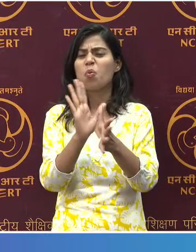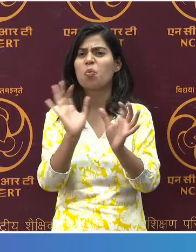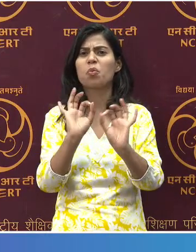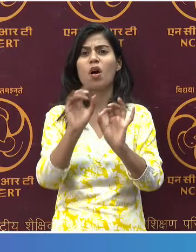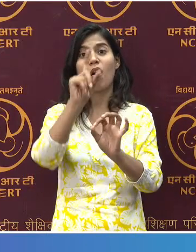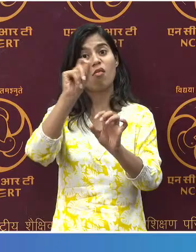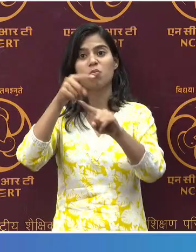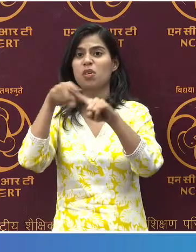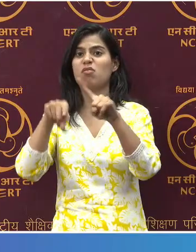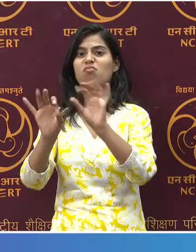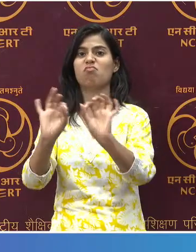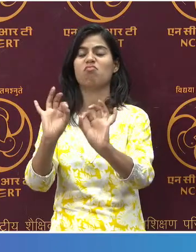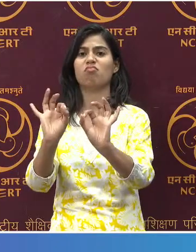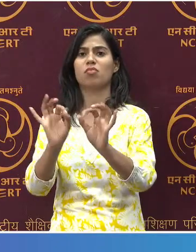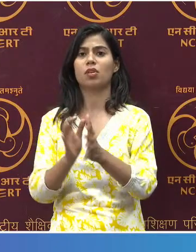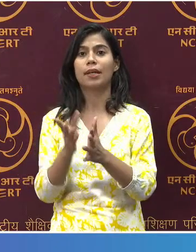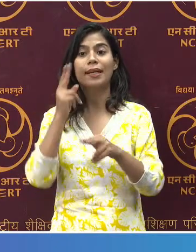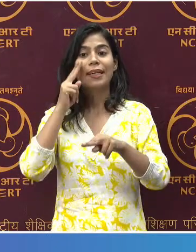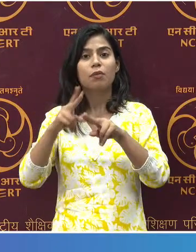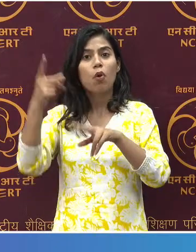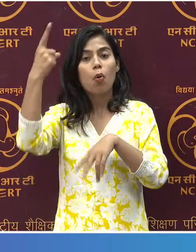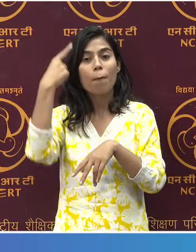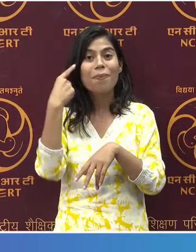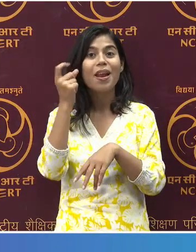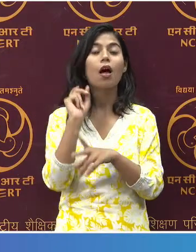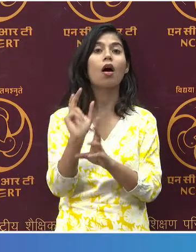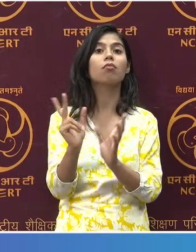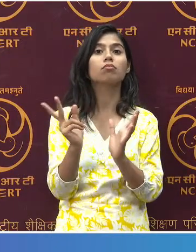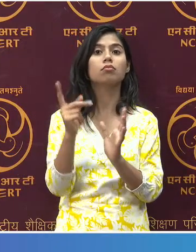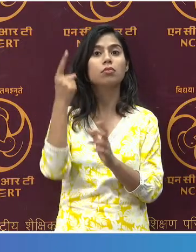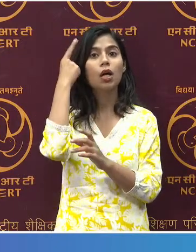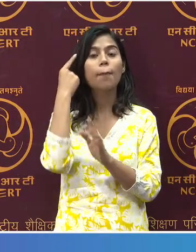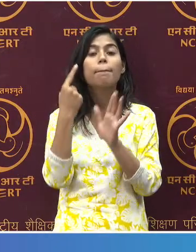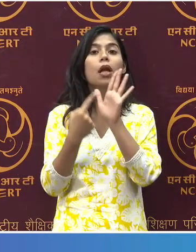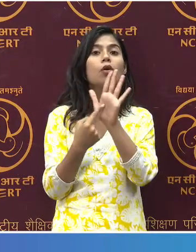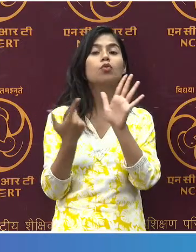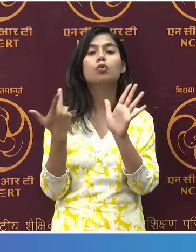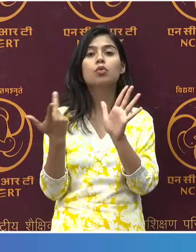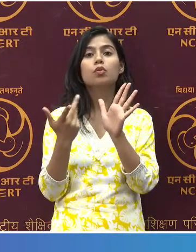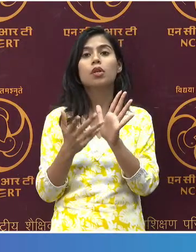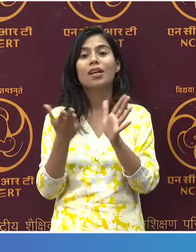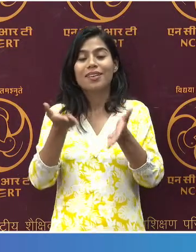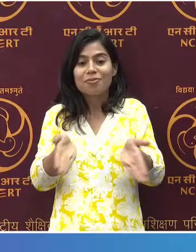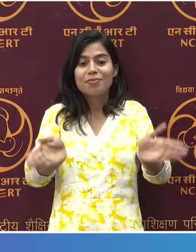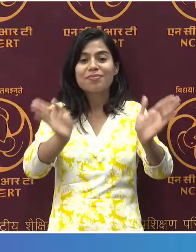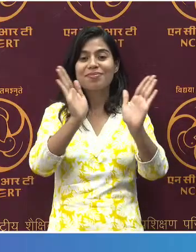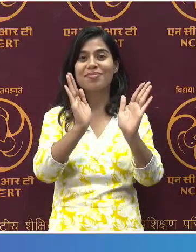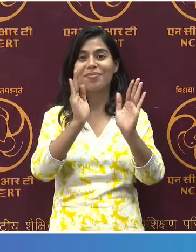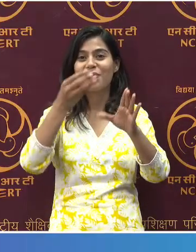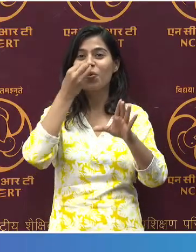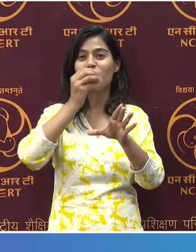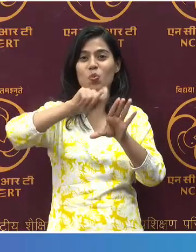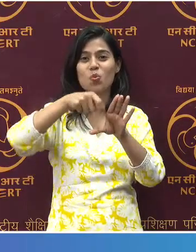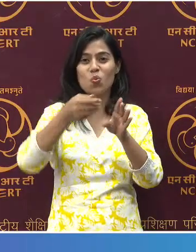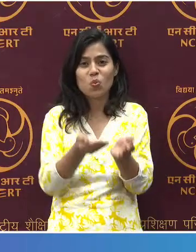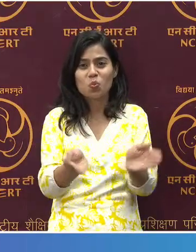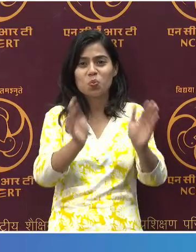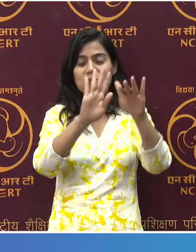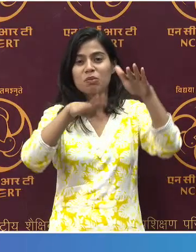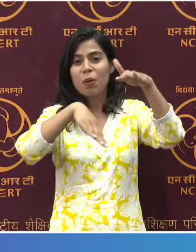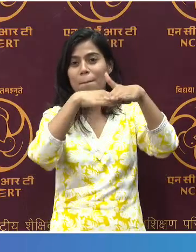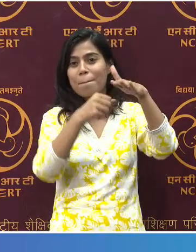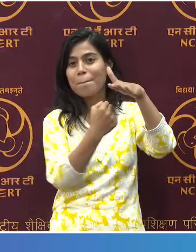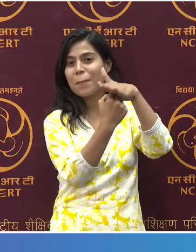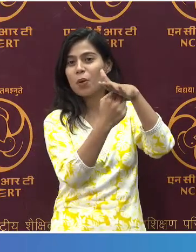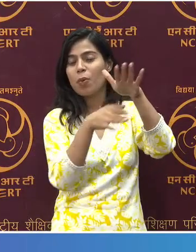also you mentioned if the vessel is getting blackened. Yeah, this is even also then- one of the indication. The vessel is going to be blackened, means blackened. It means that a waste product